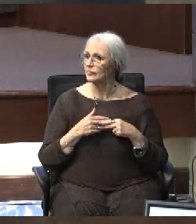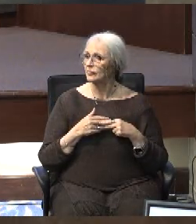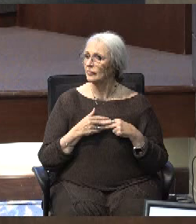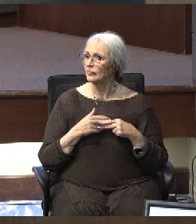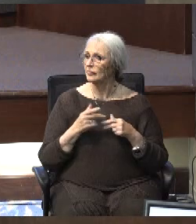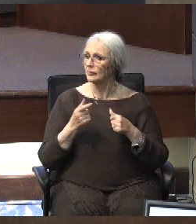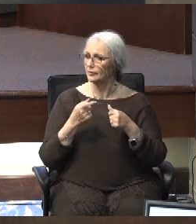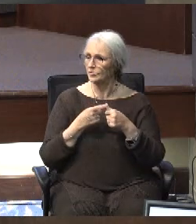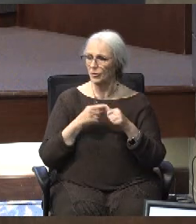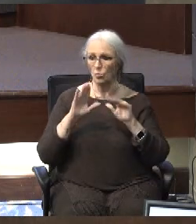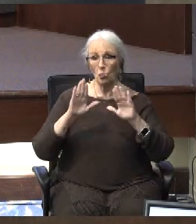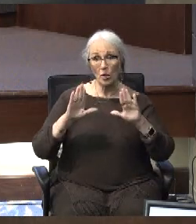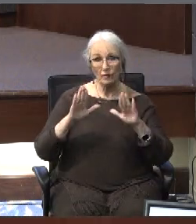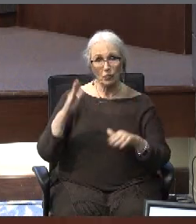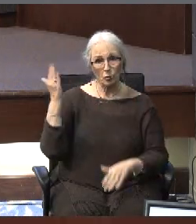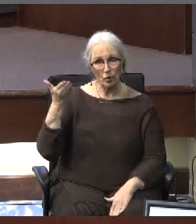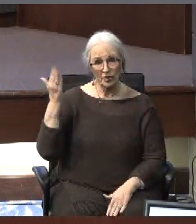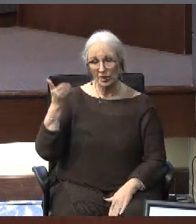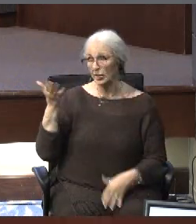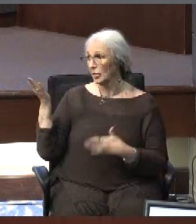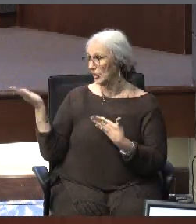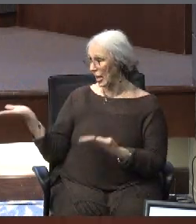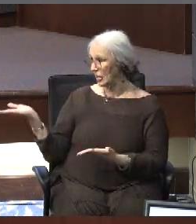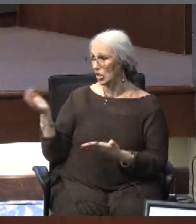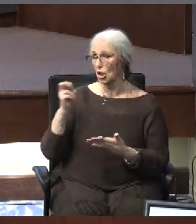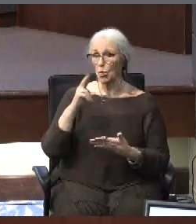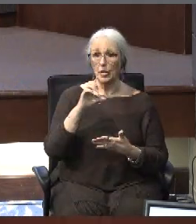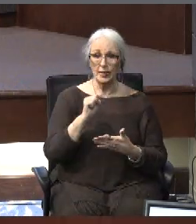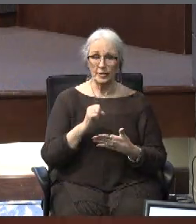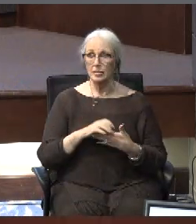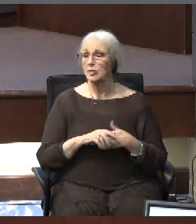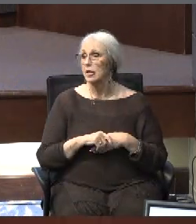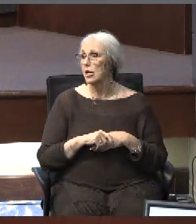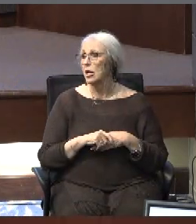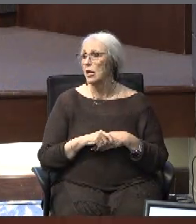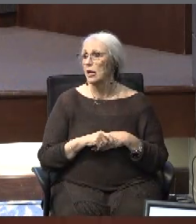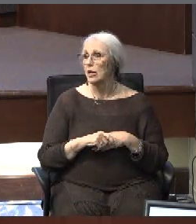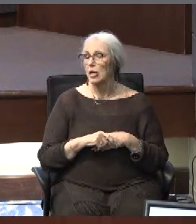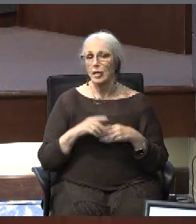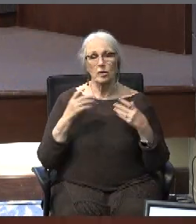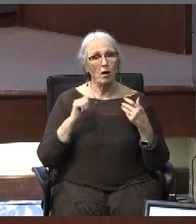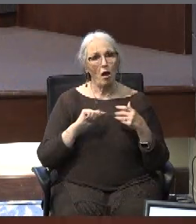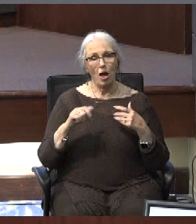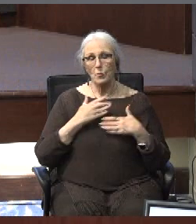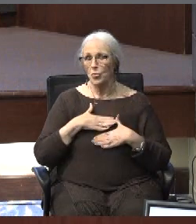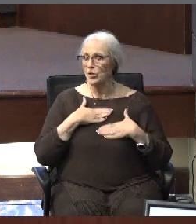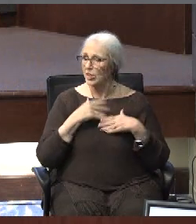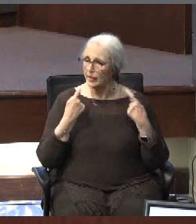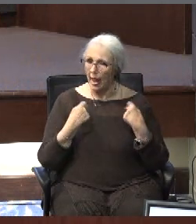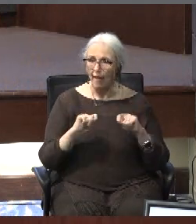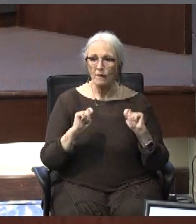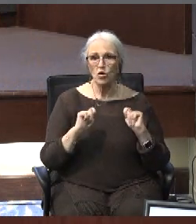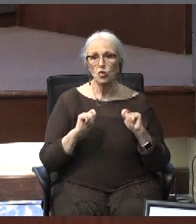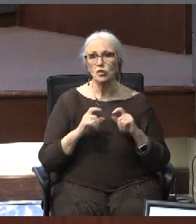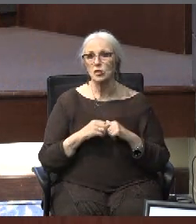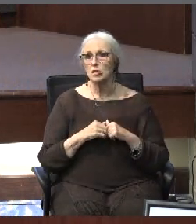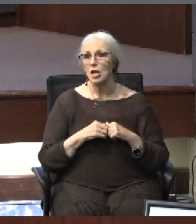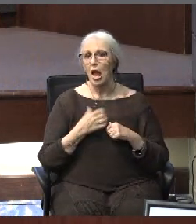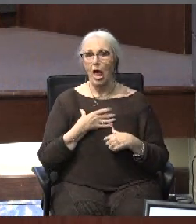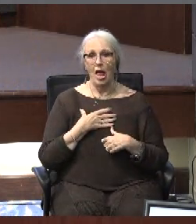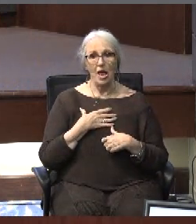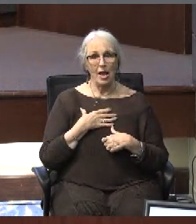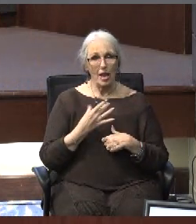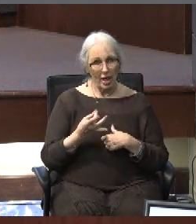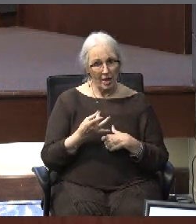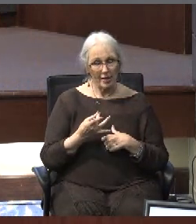First of all, great presentation, Chris and Rainish. I appreciate the effort you're putting into this, and I like the fact,